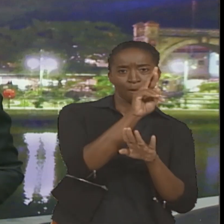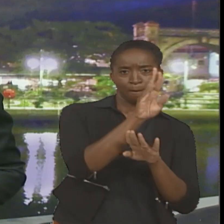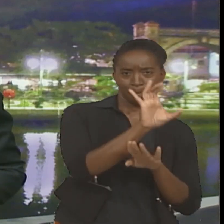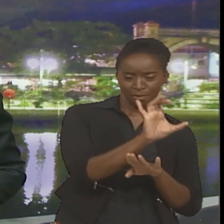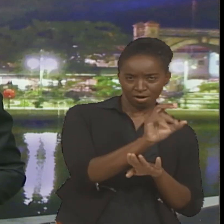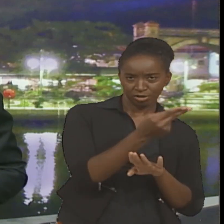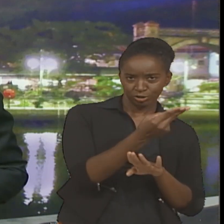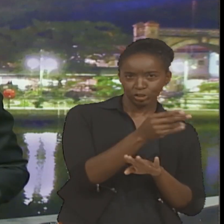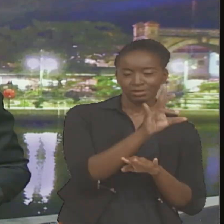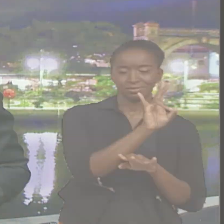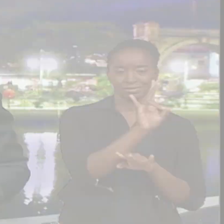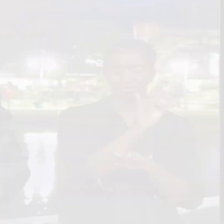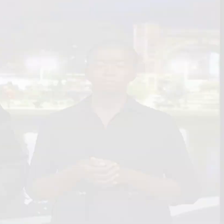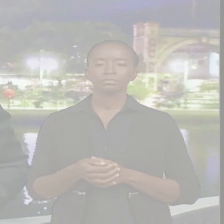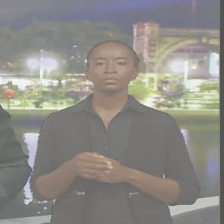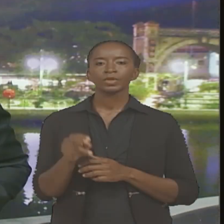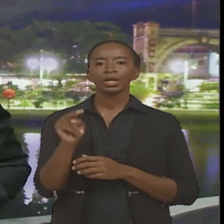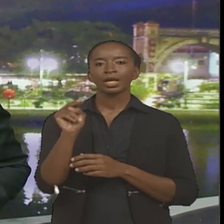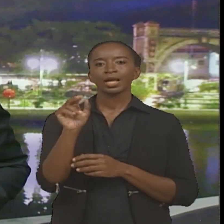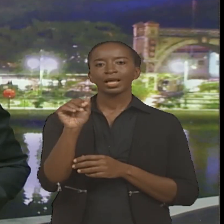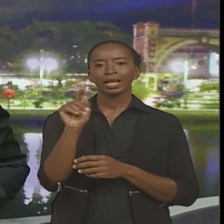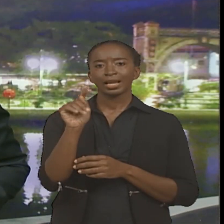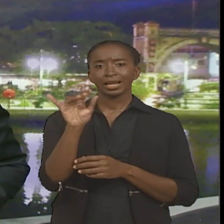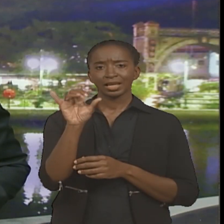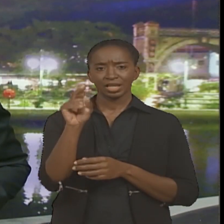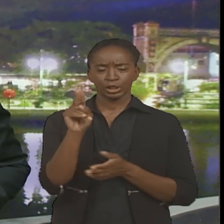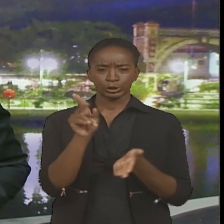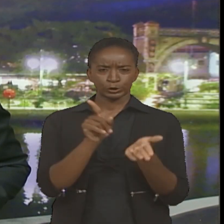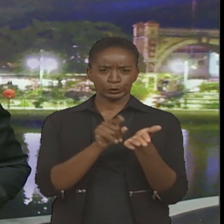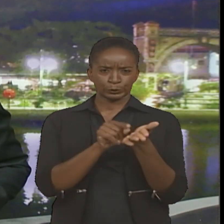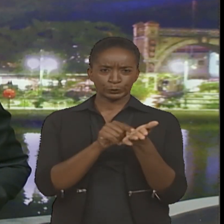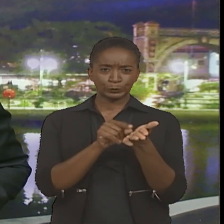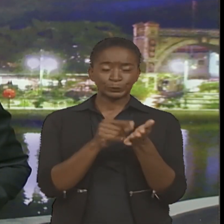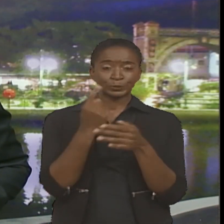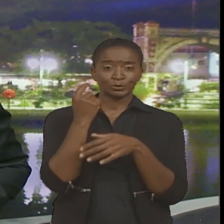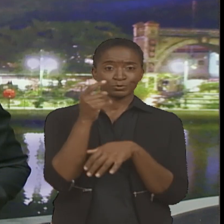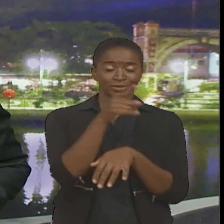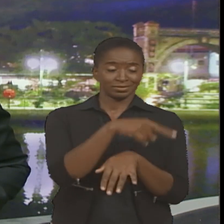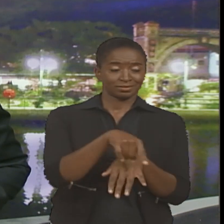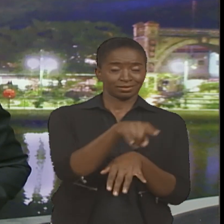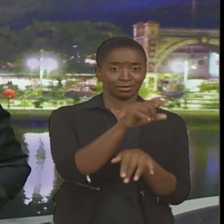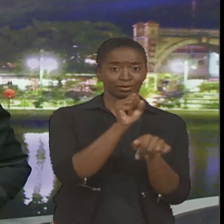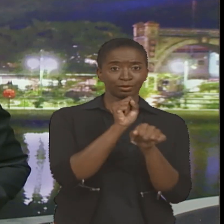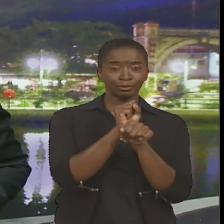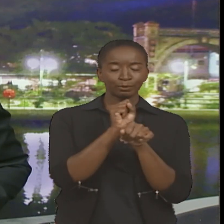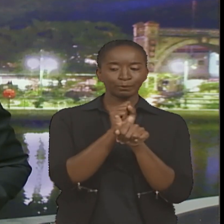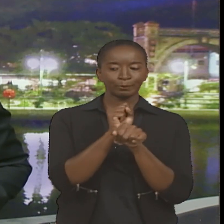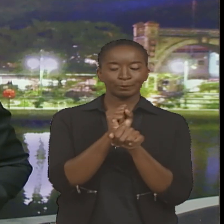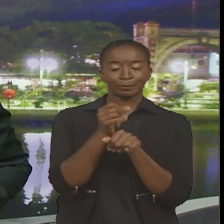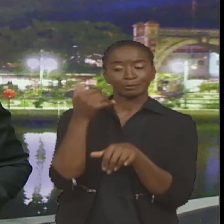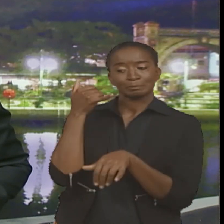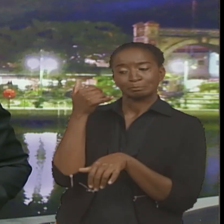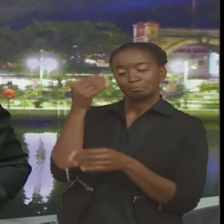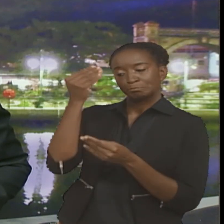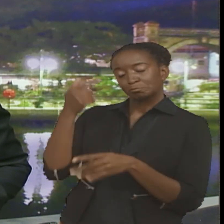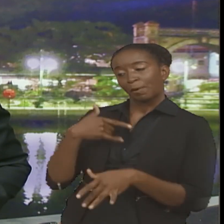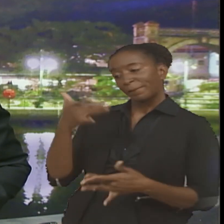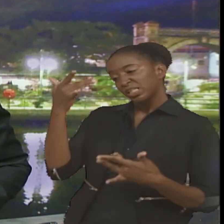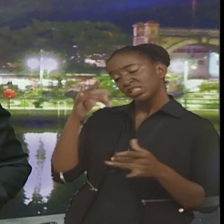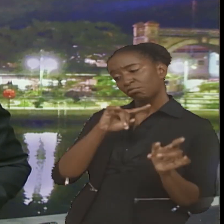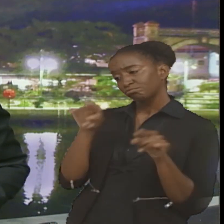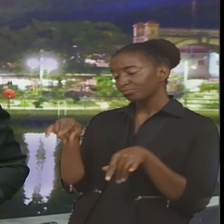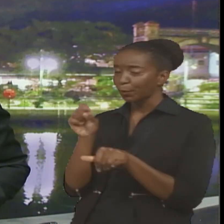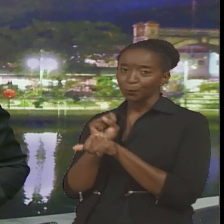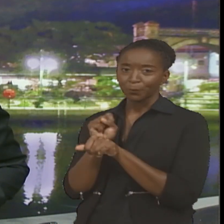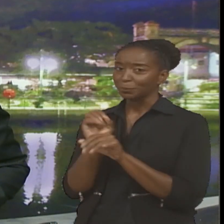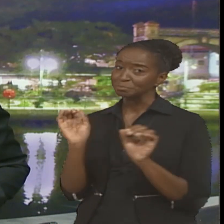13th, 2019. The Nation Publishing Company Limited has been hit by a sickout by several members of its editorial department for